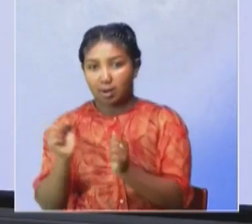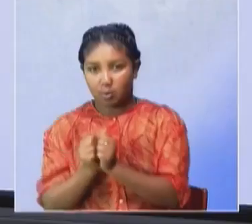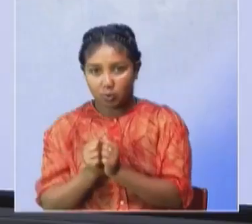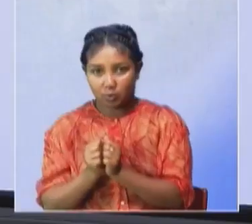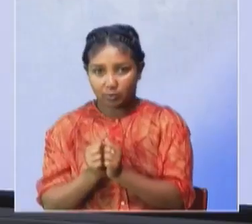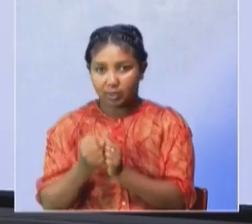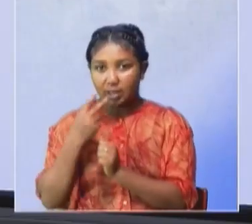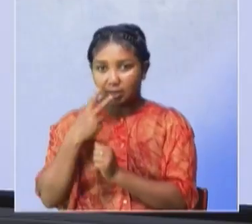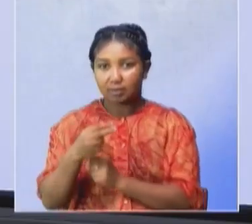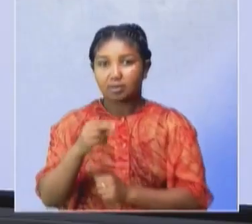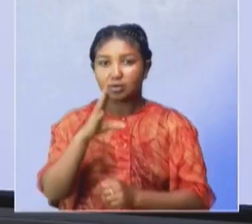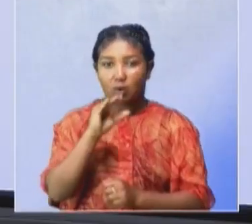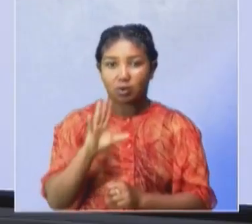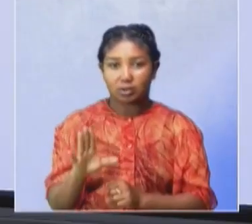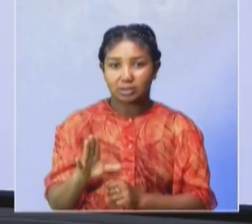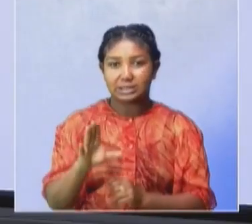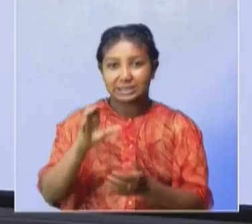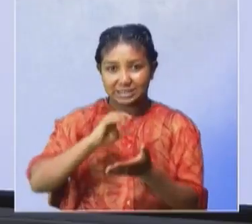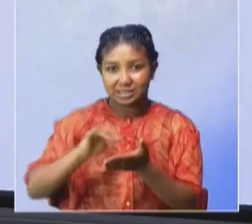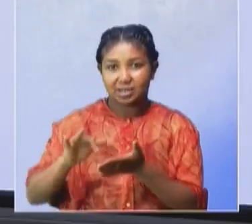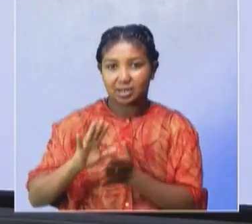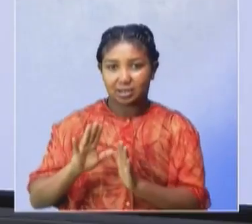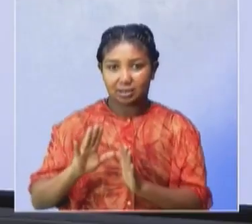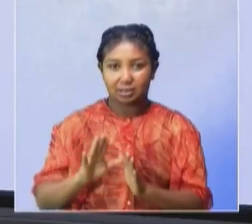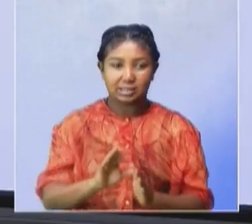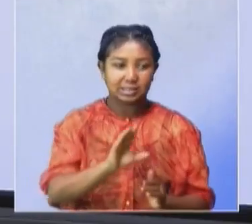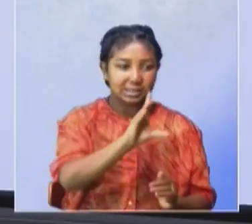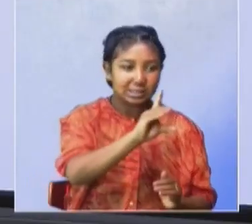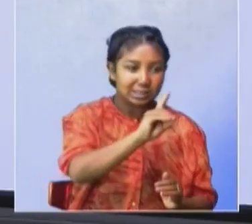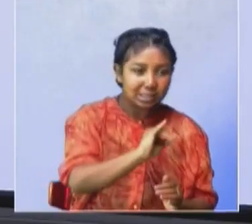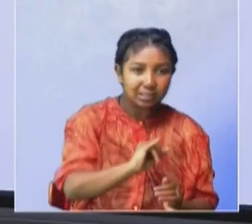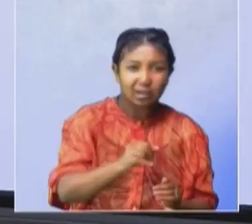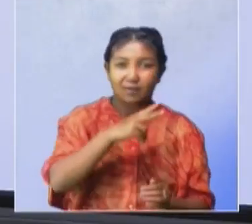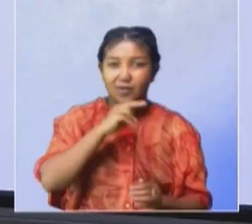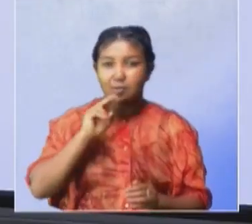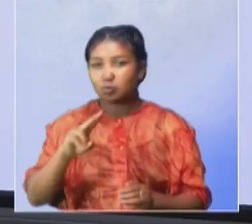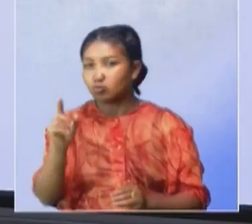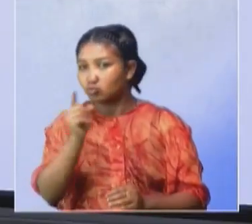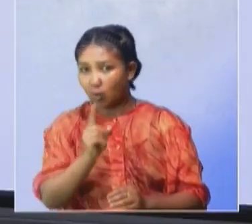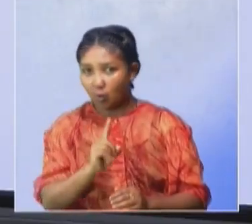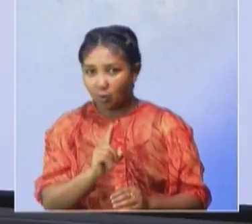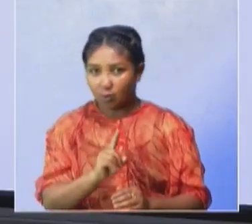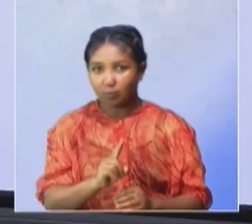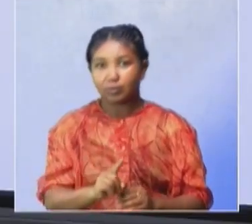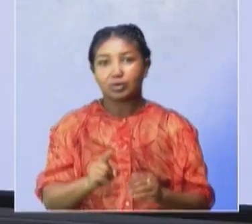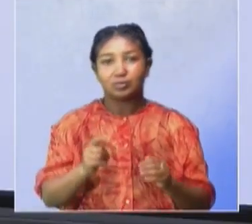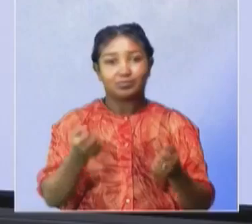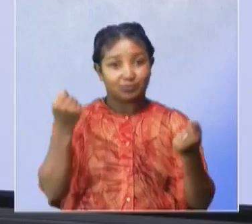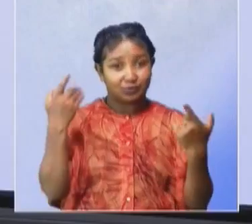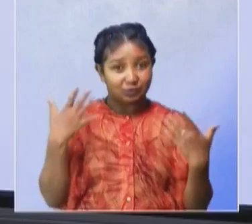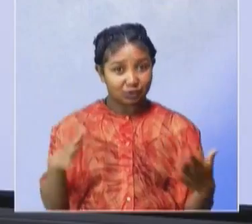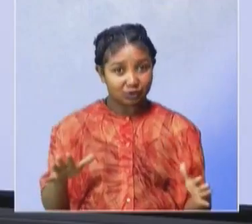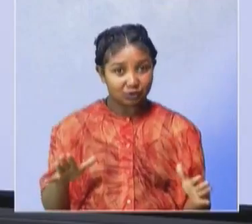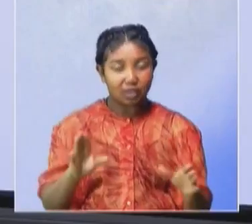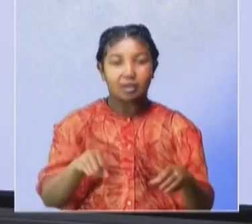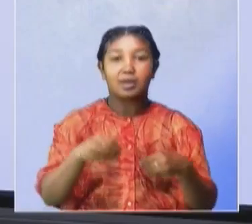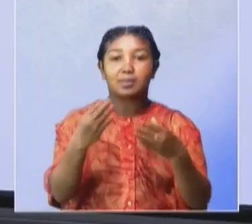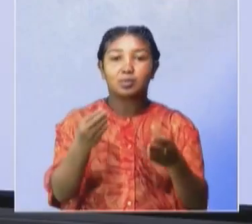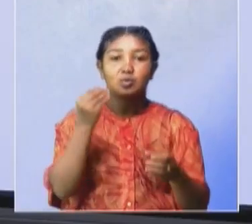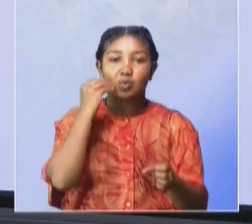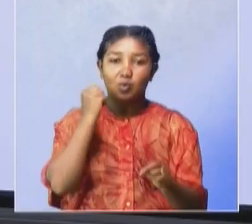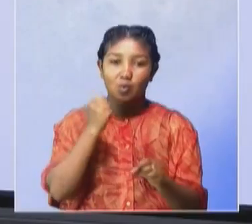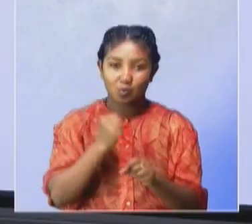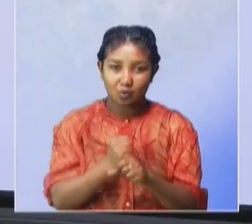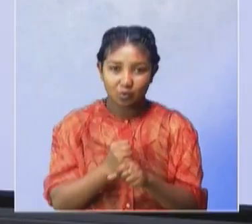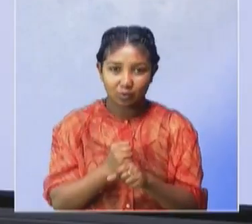like talk, study, and write. I hope you all understand the topic. And also, let me give you